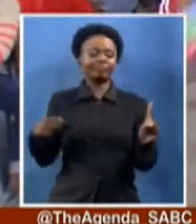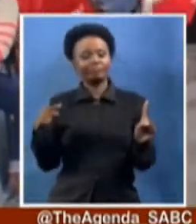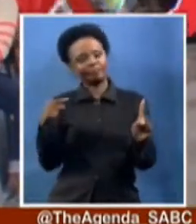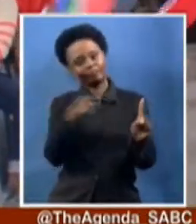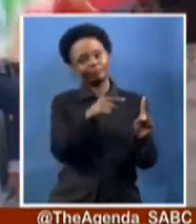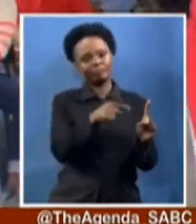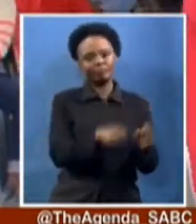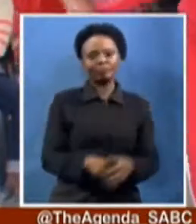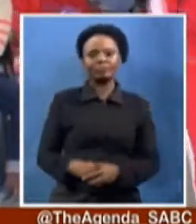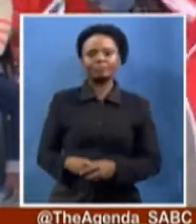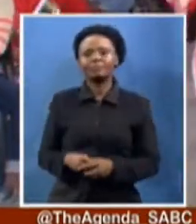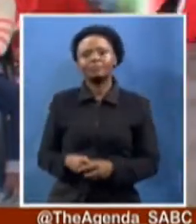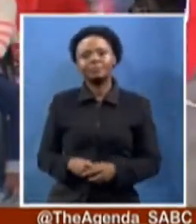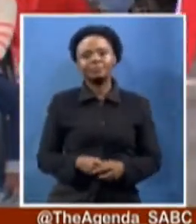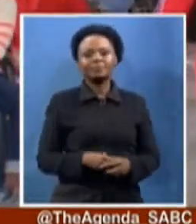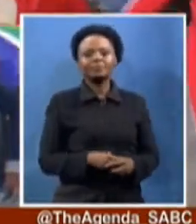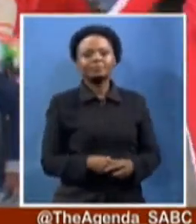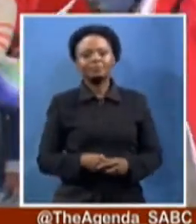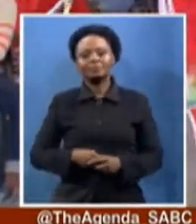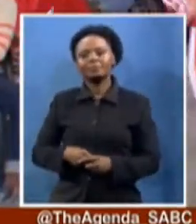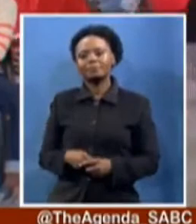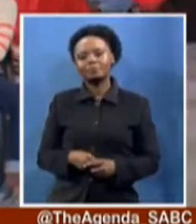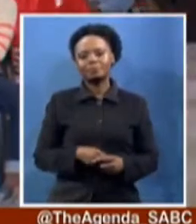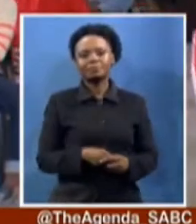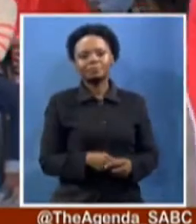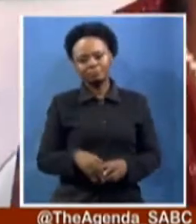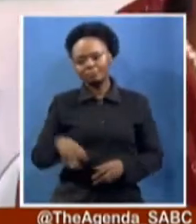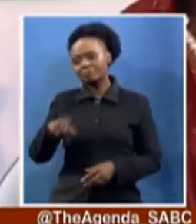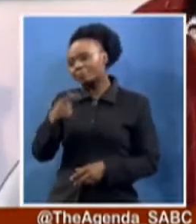Matamela, Nelson Mandela.